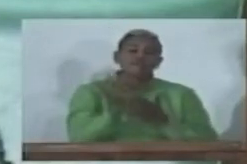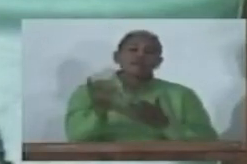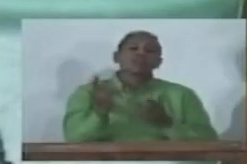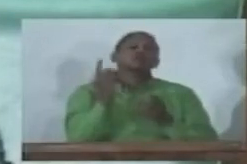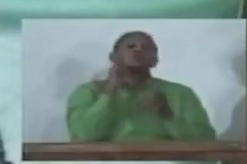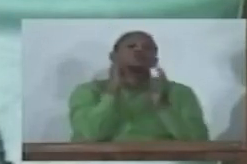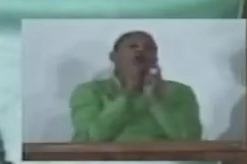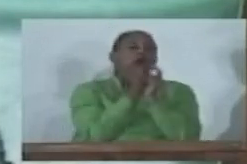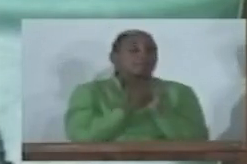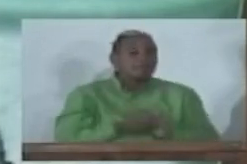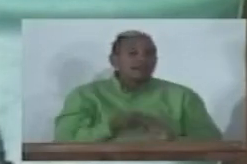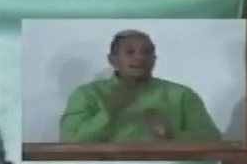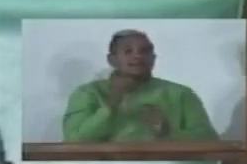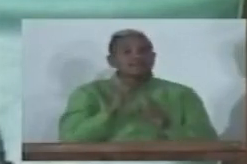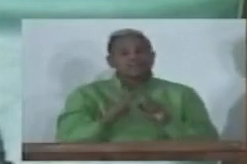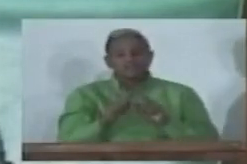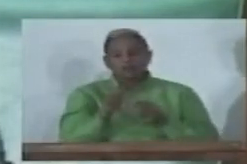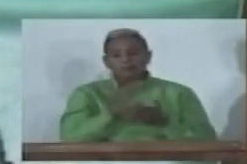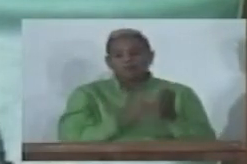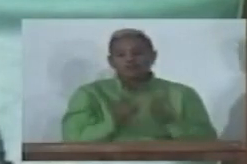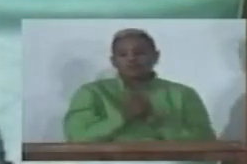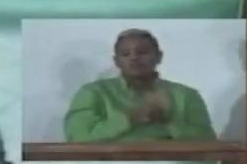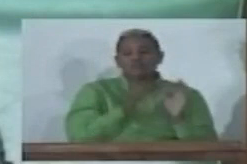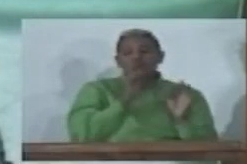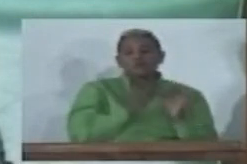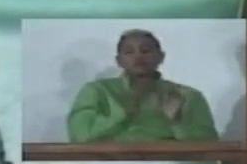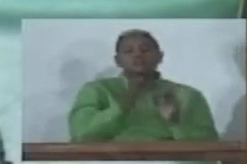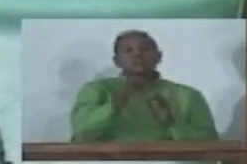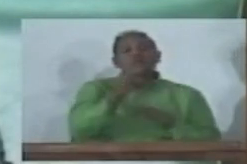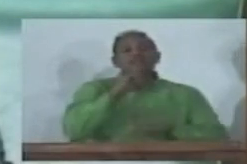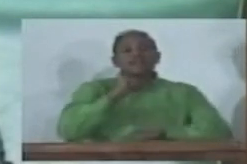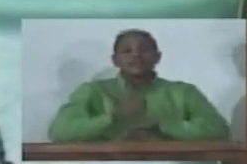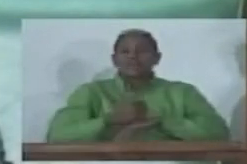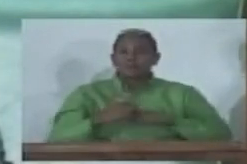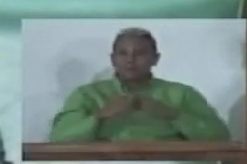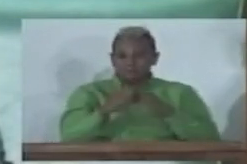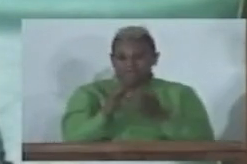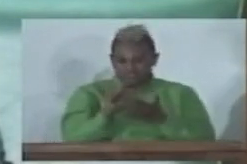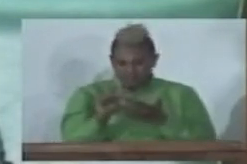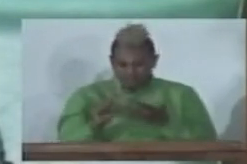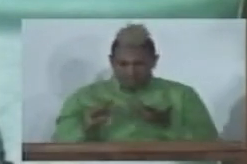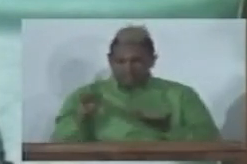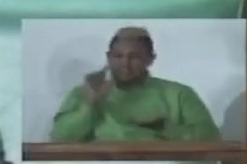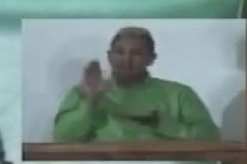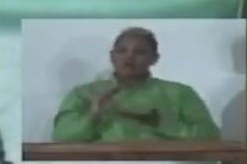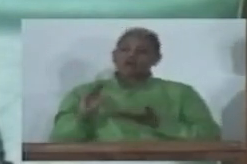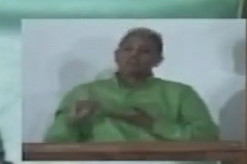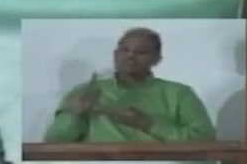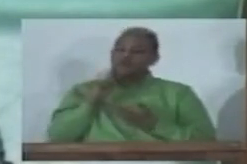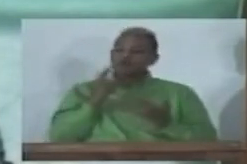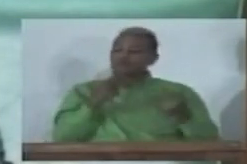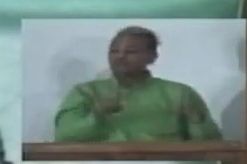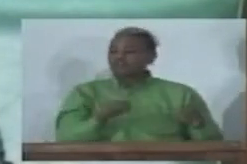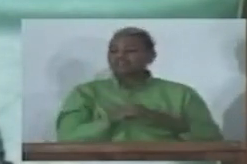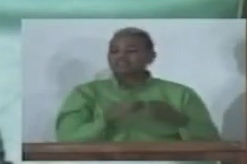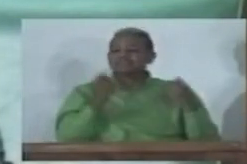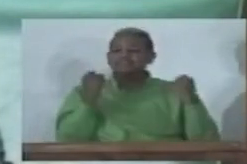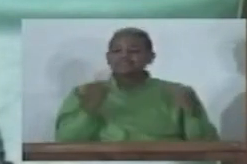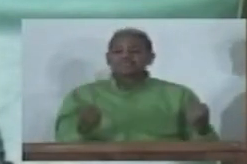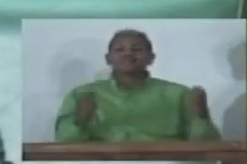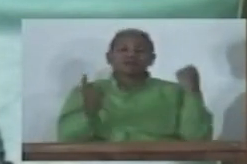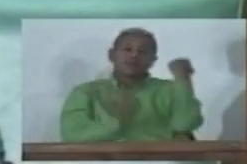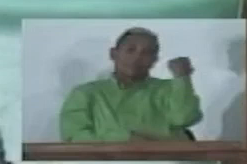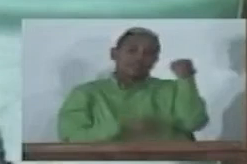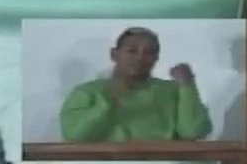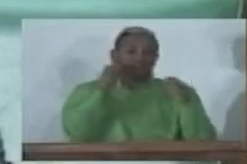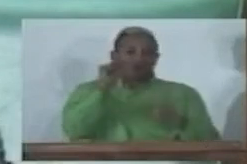of legislation would delay the implementation phase of the concession and could result in significant penalties for